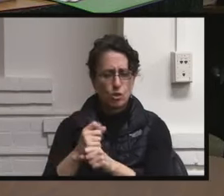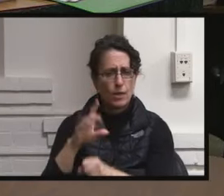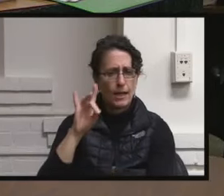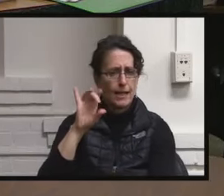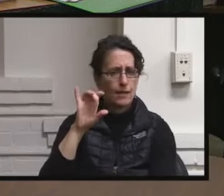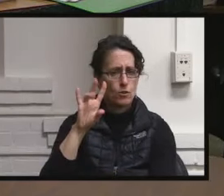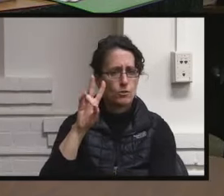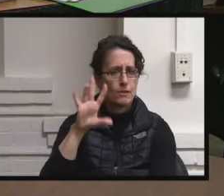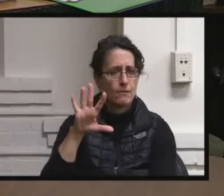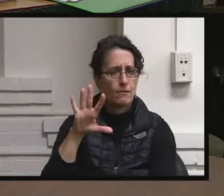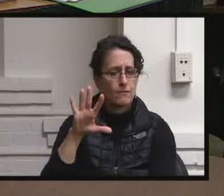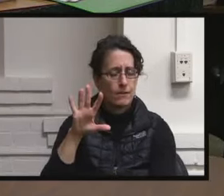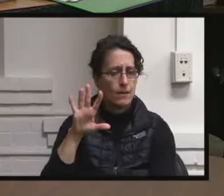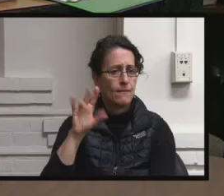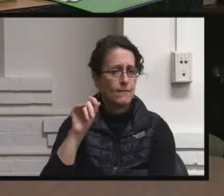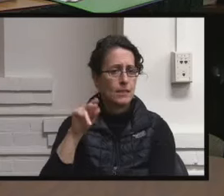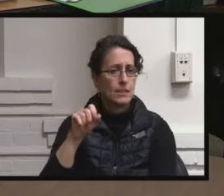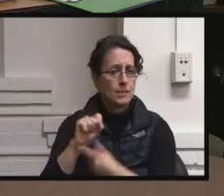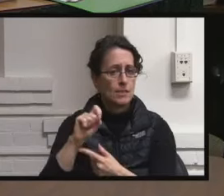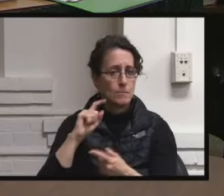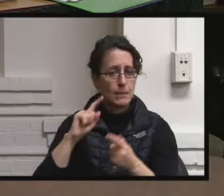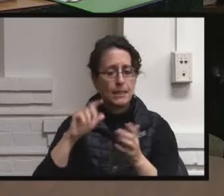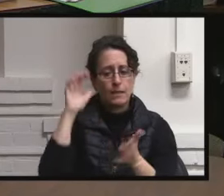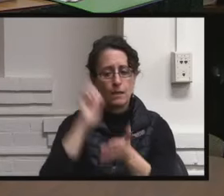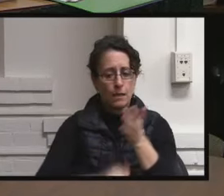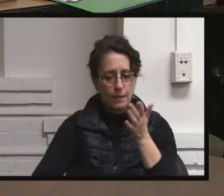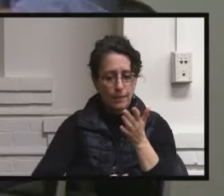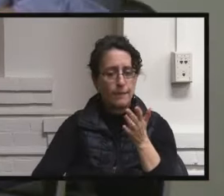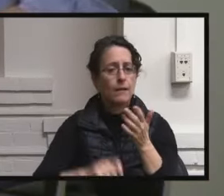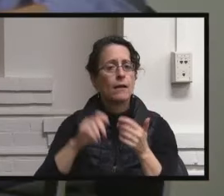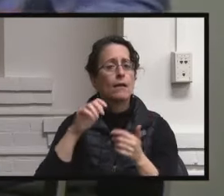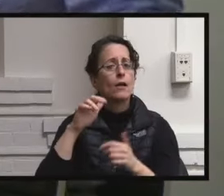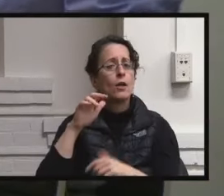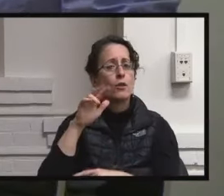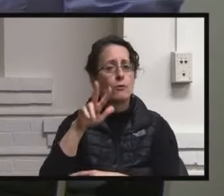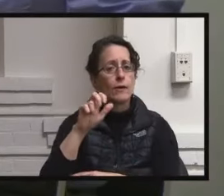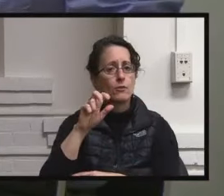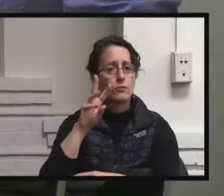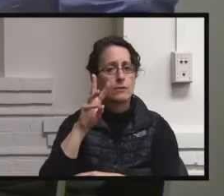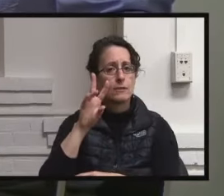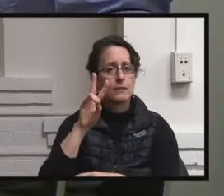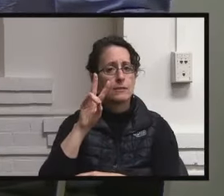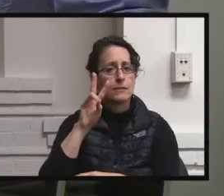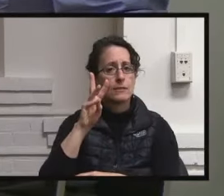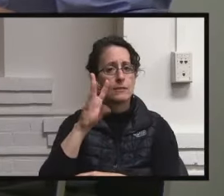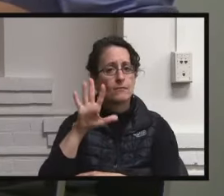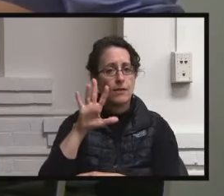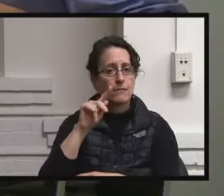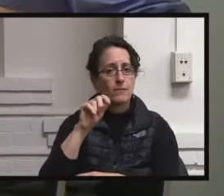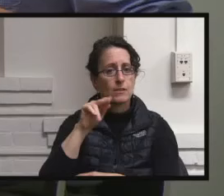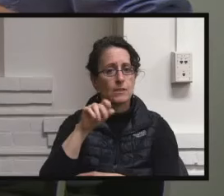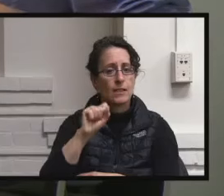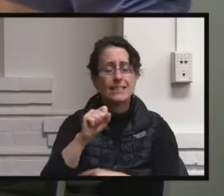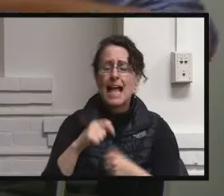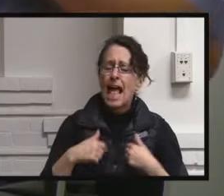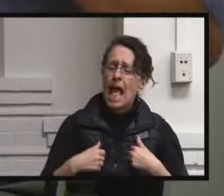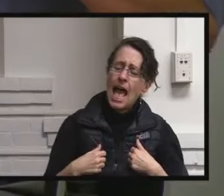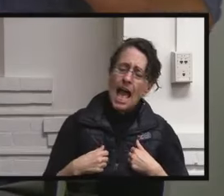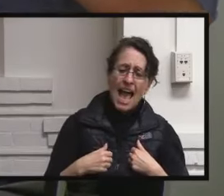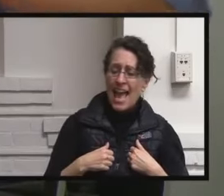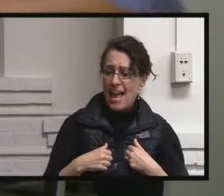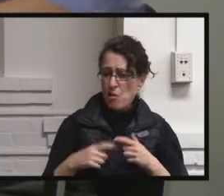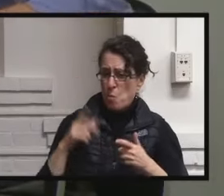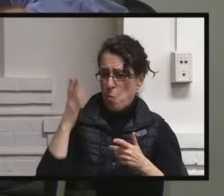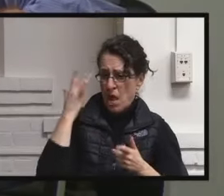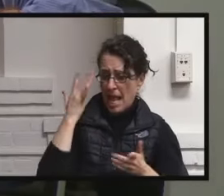like 350 ton difference. How do you account for that? You know, I can't account for it